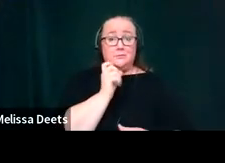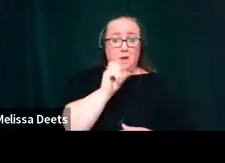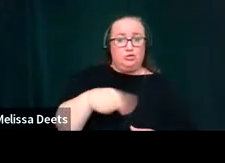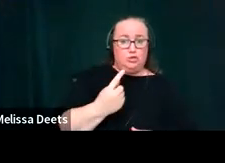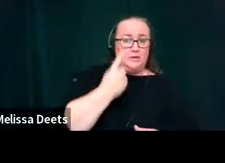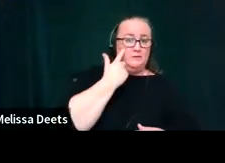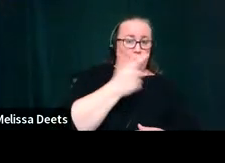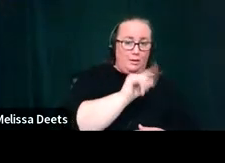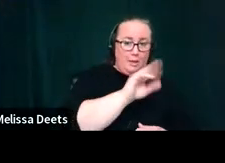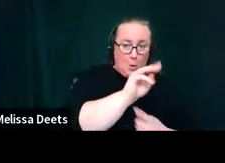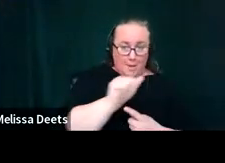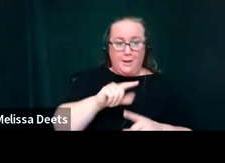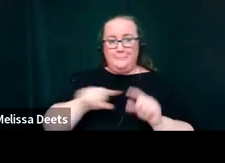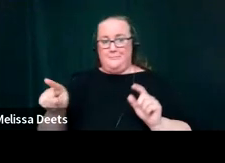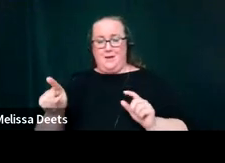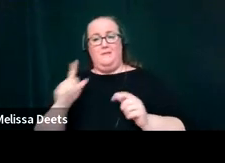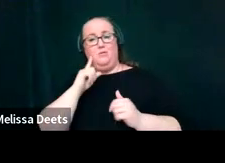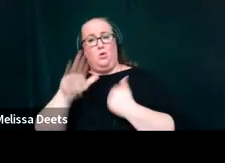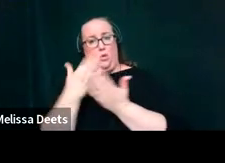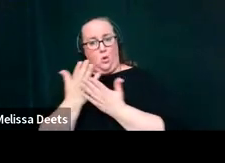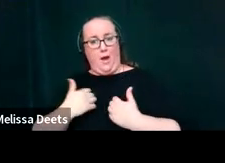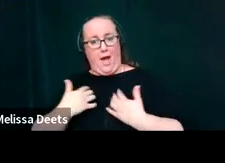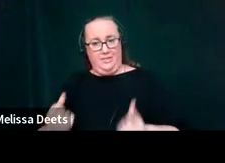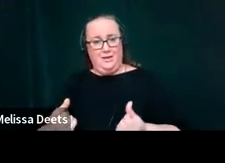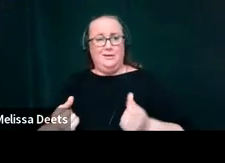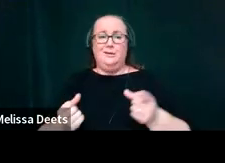marijuana will provide any benefit for your glaucoma, and in about